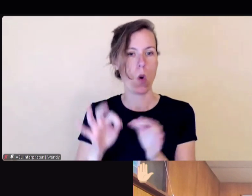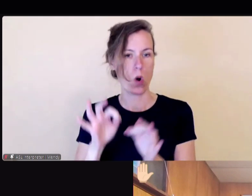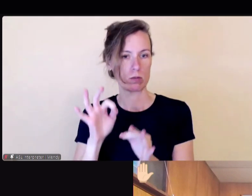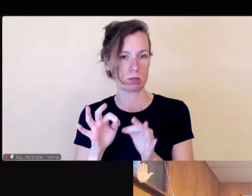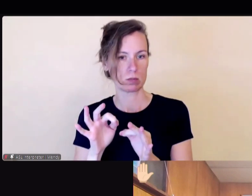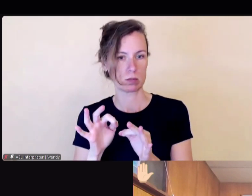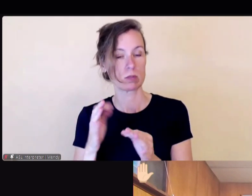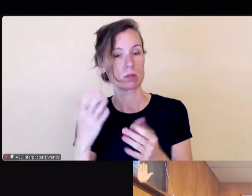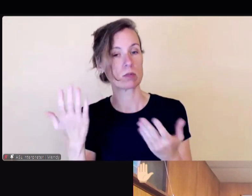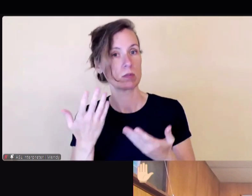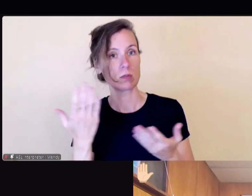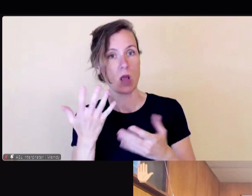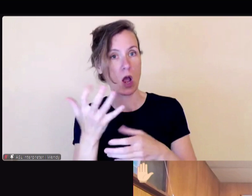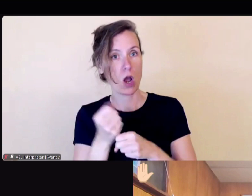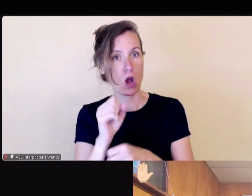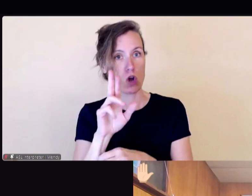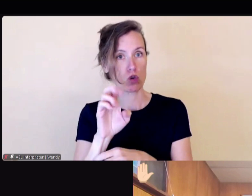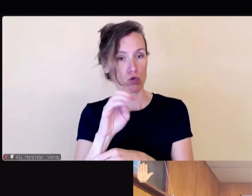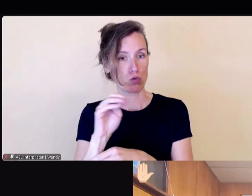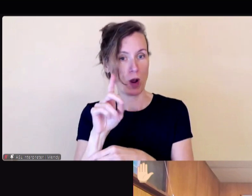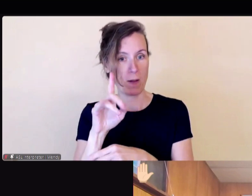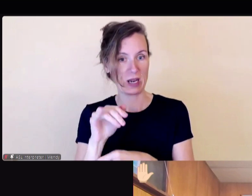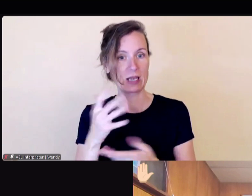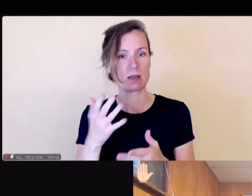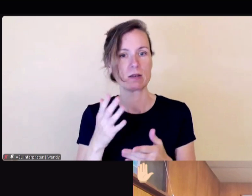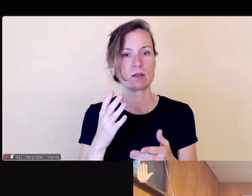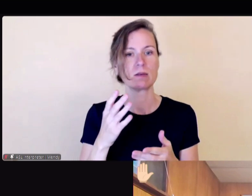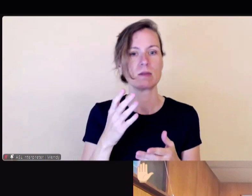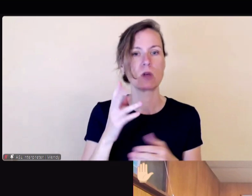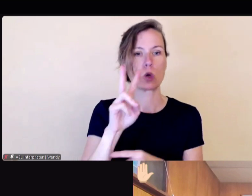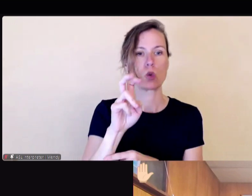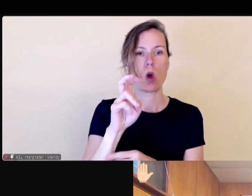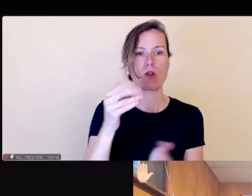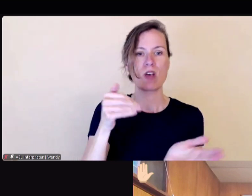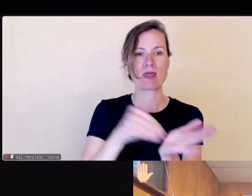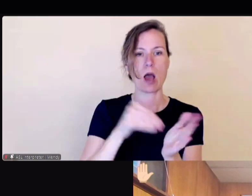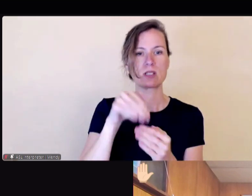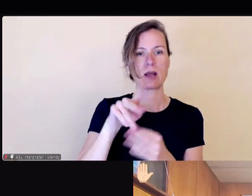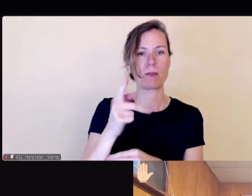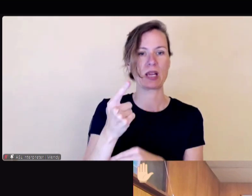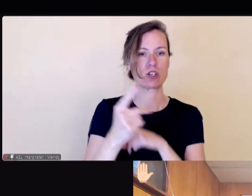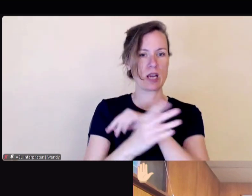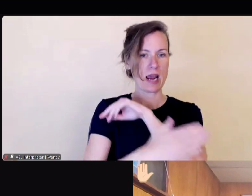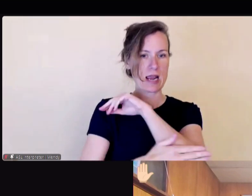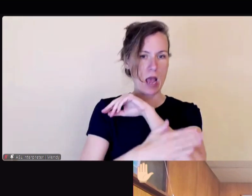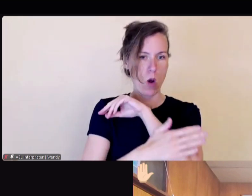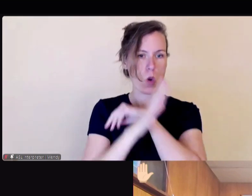damages, and they can also order up to a $10,000 fine to